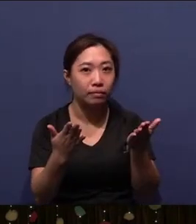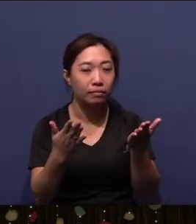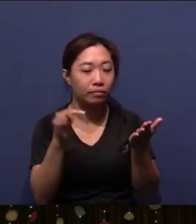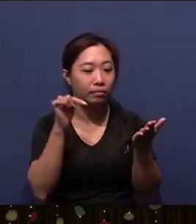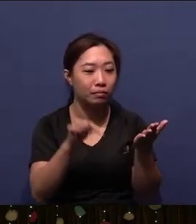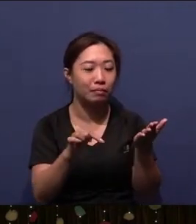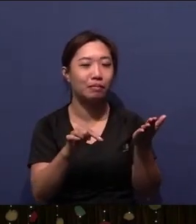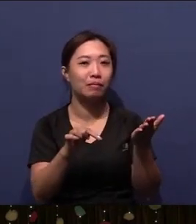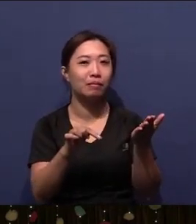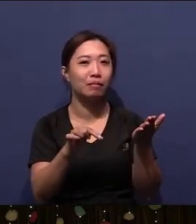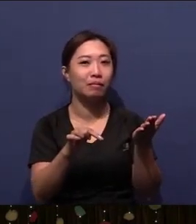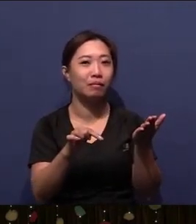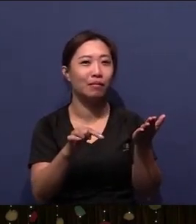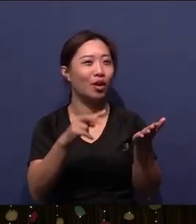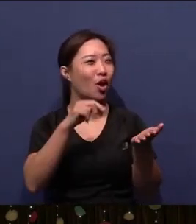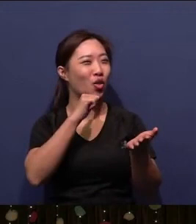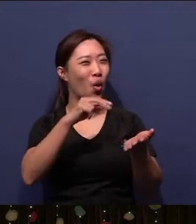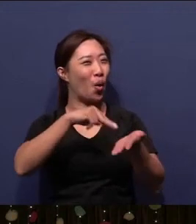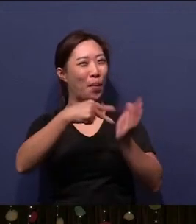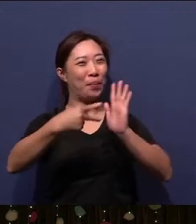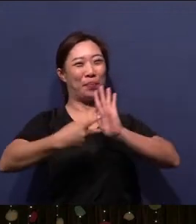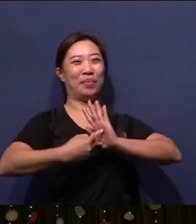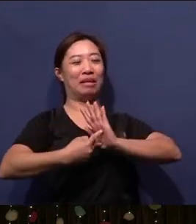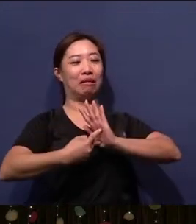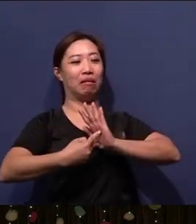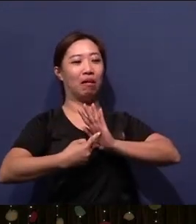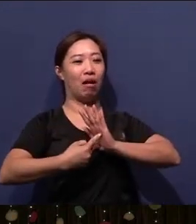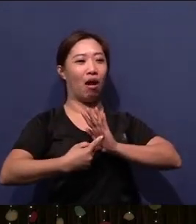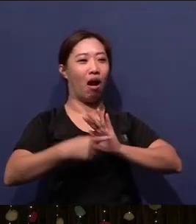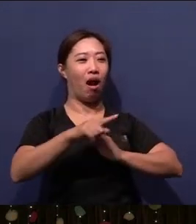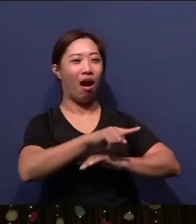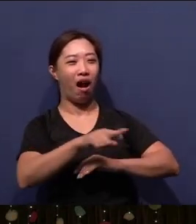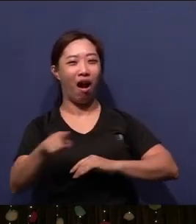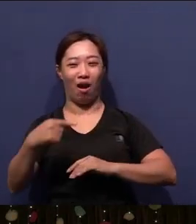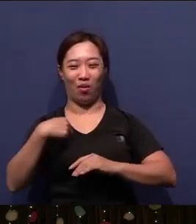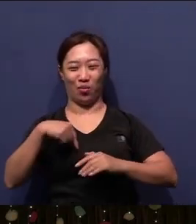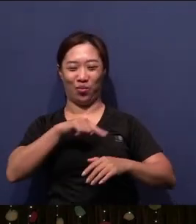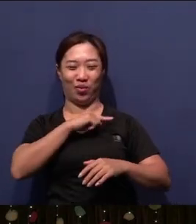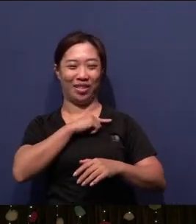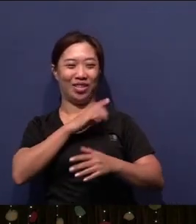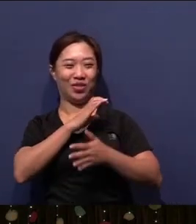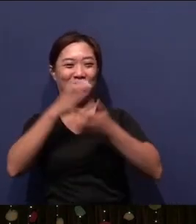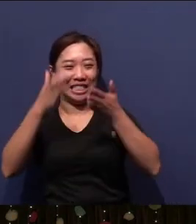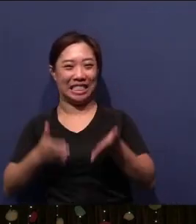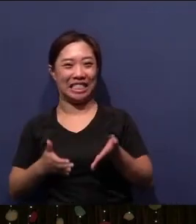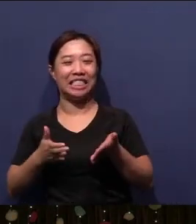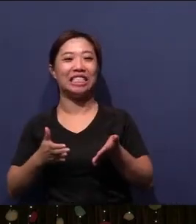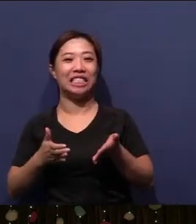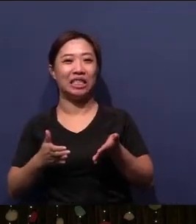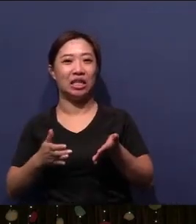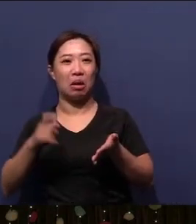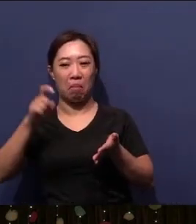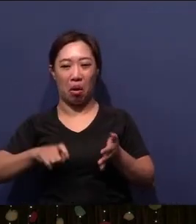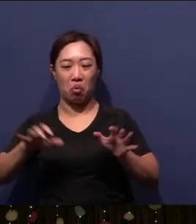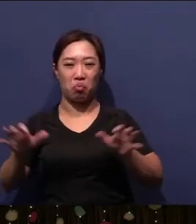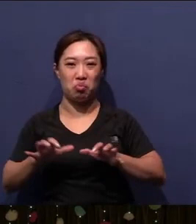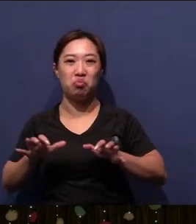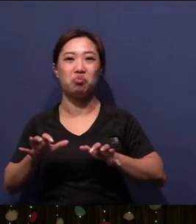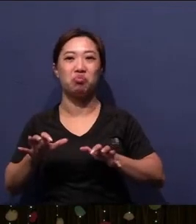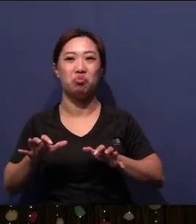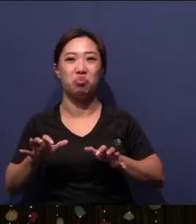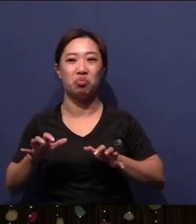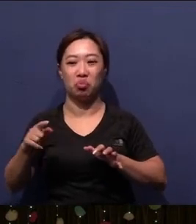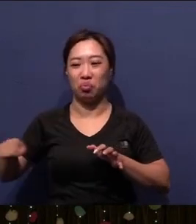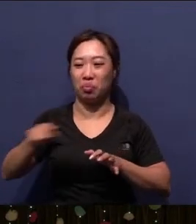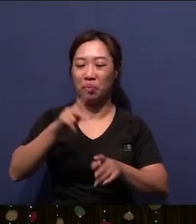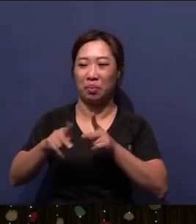meta-narrative. This does not absolve a general mercy that we as Christians must do to those